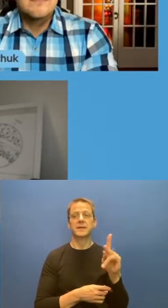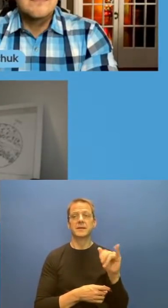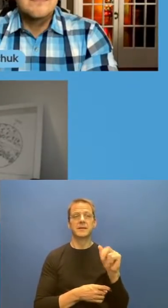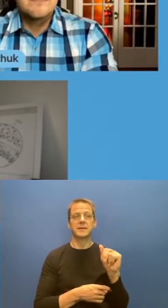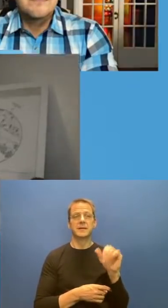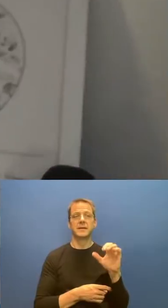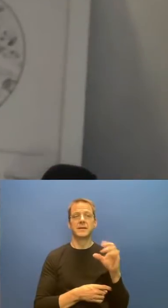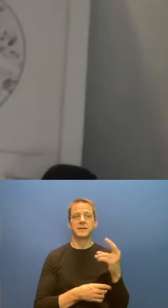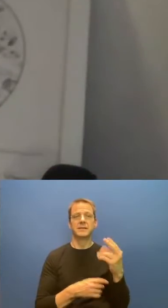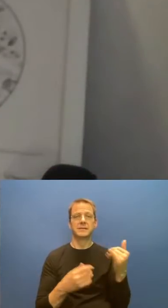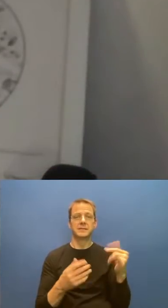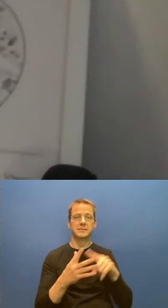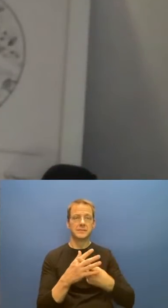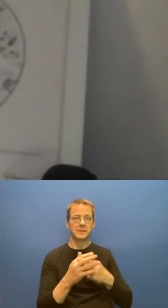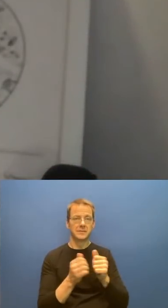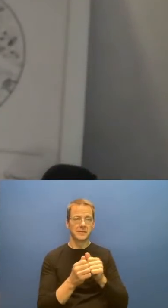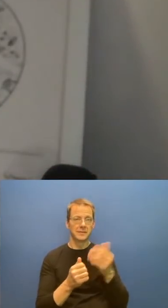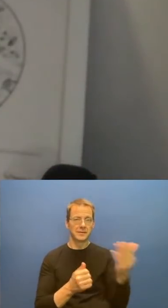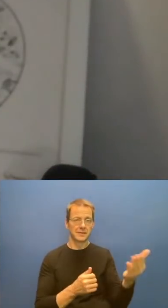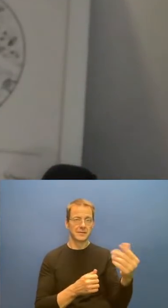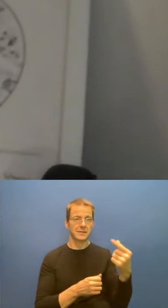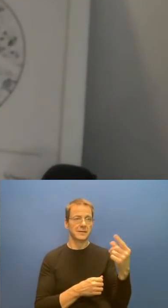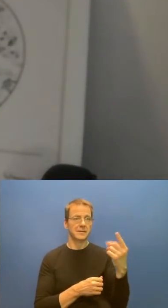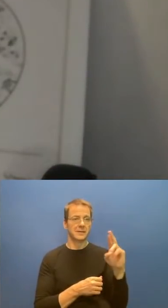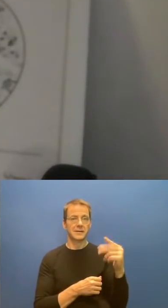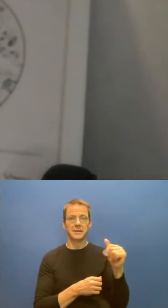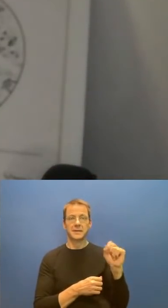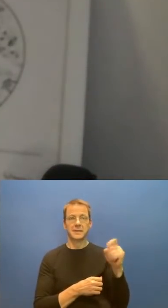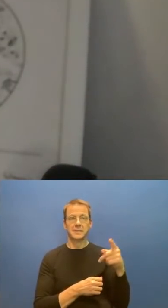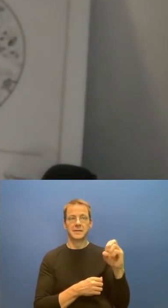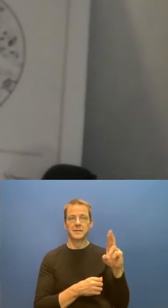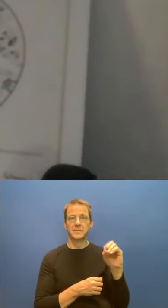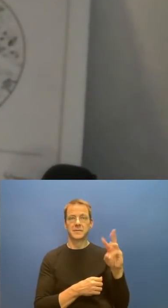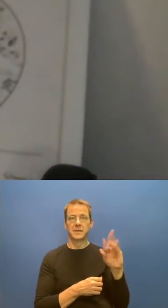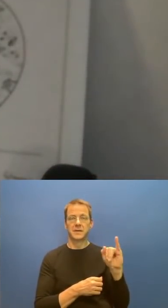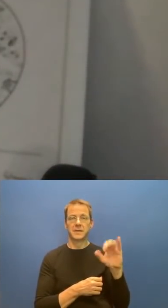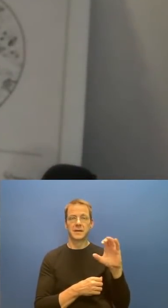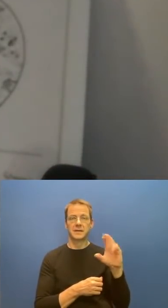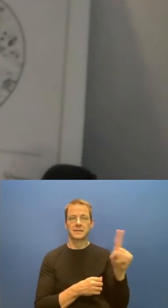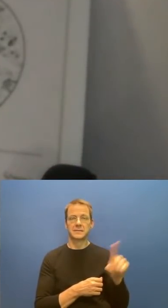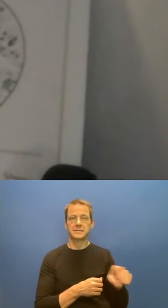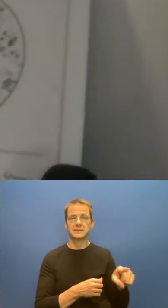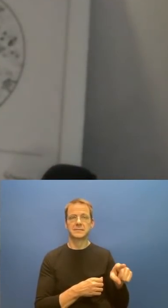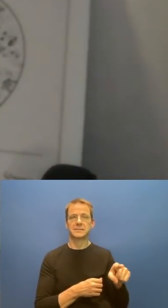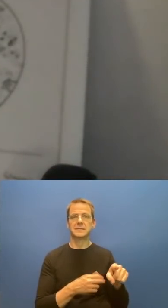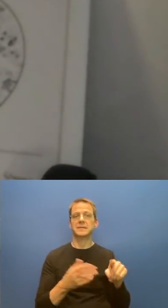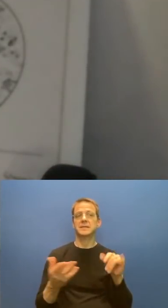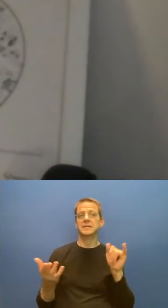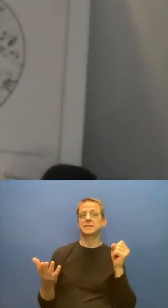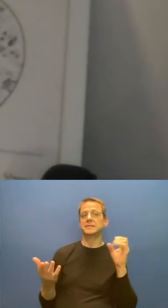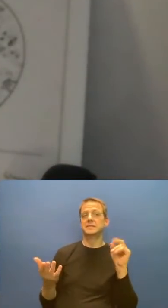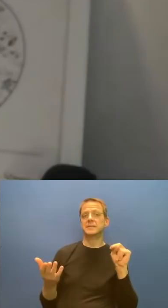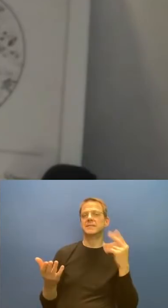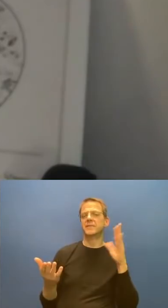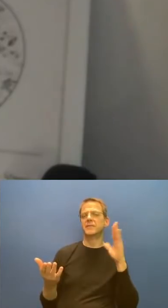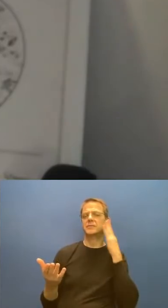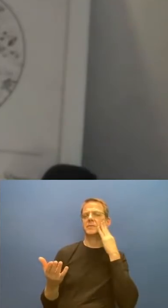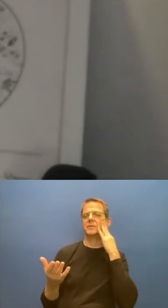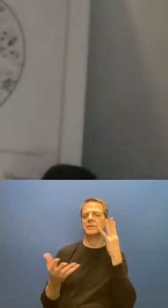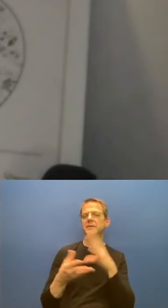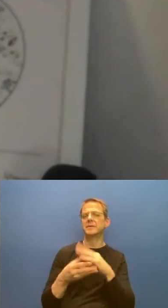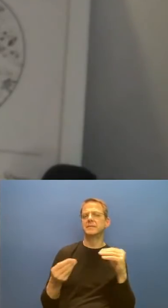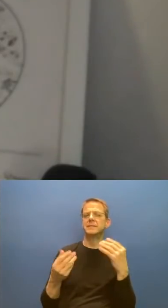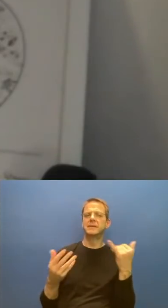took all of the good ones. I very much echo everything that Jason said. I think it's really important to recognize